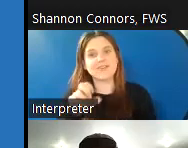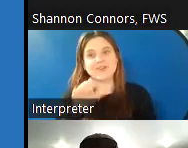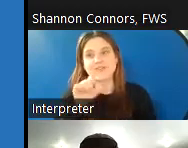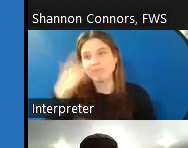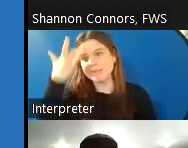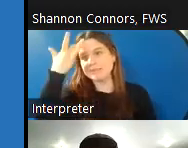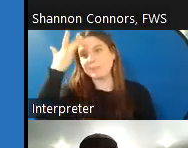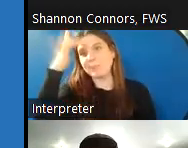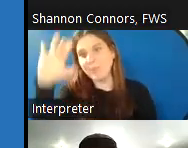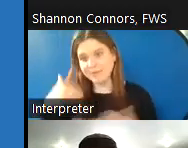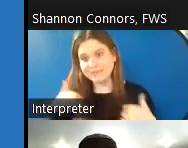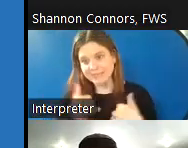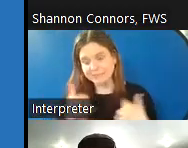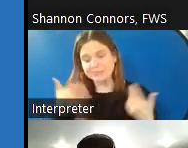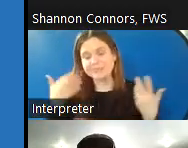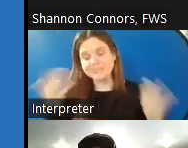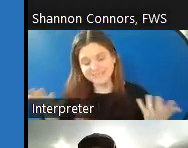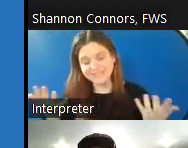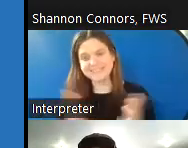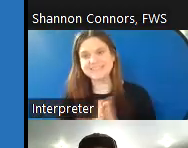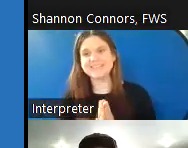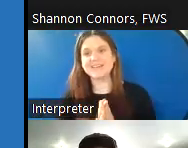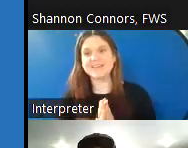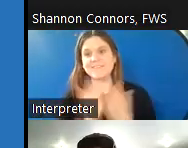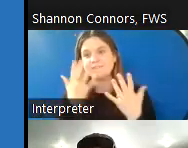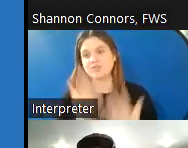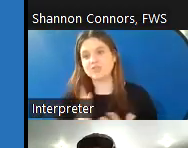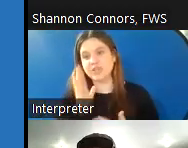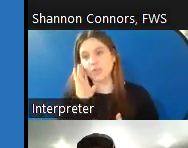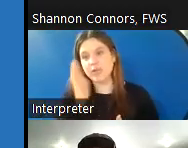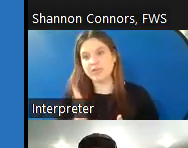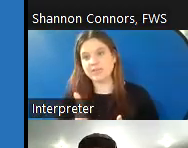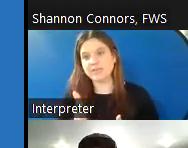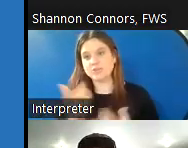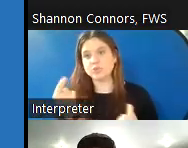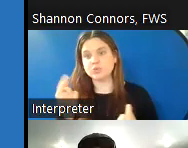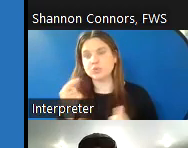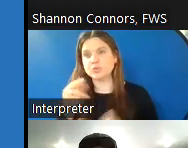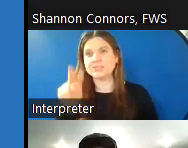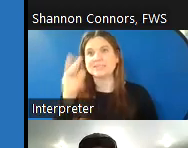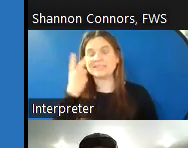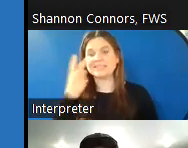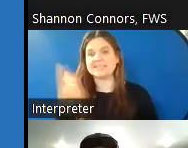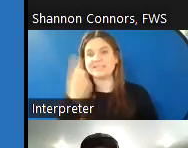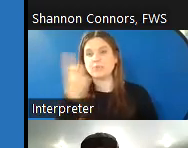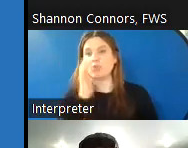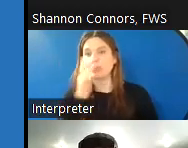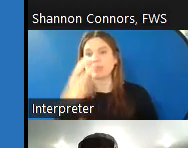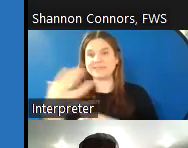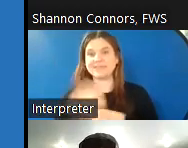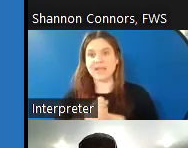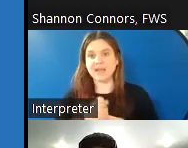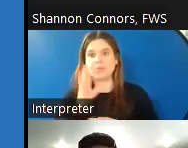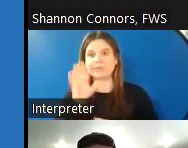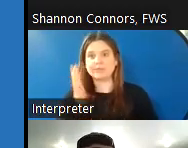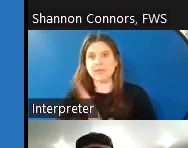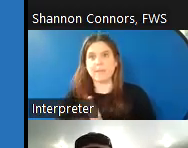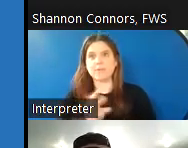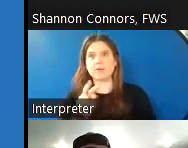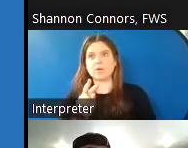planet. And they will just stop if they see a predator and figure the predator can't see them, and then they're just easy prey.